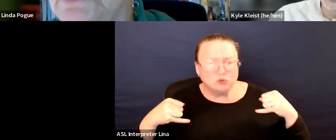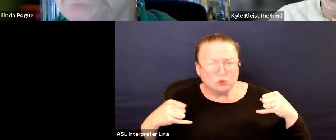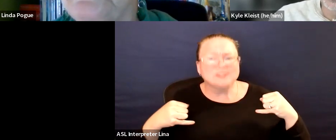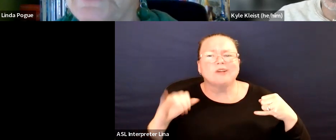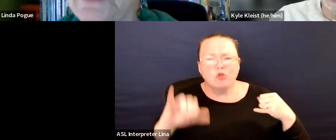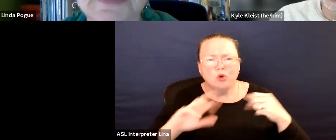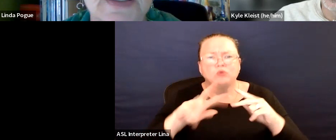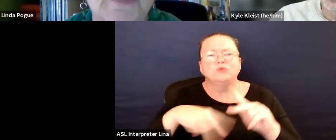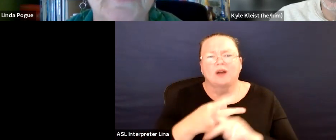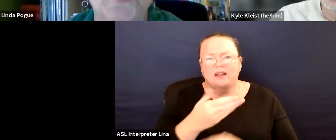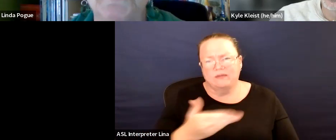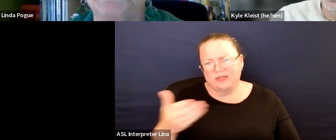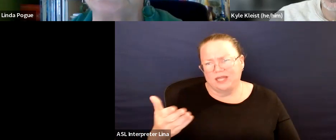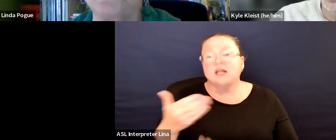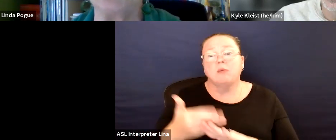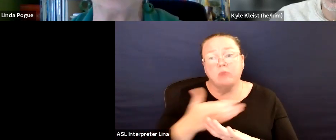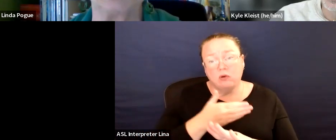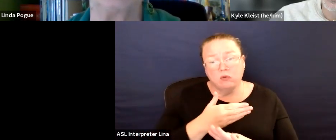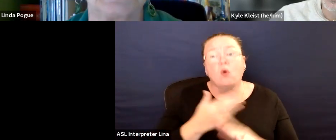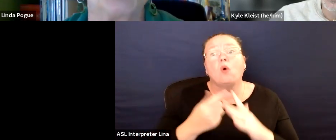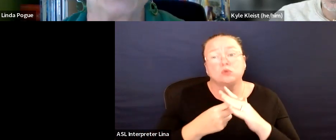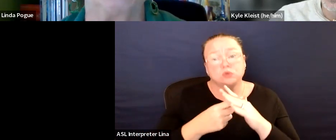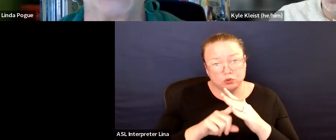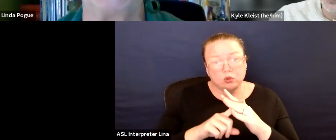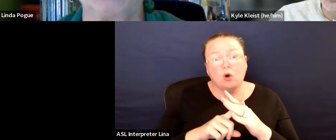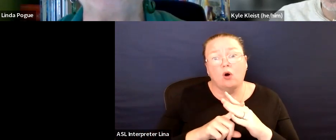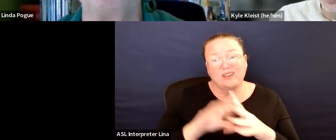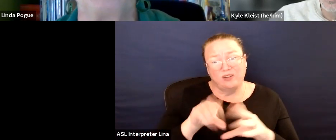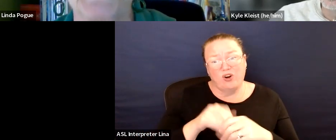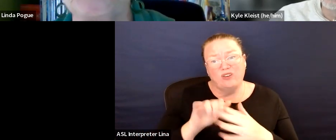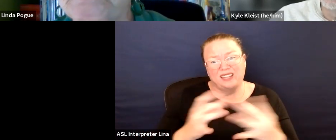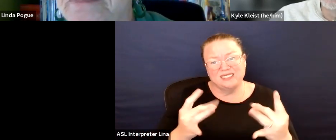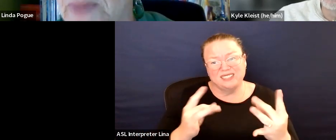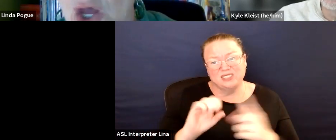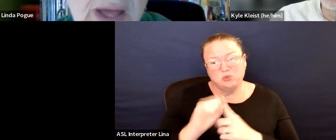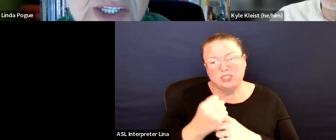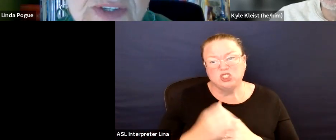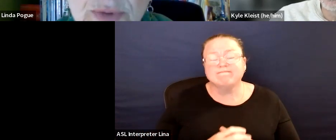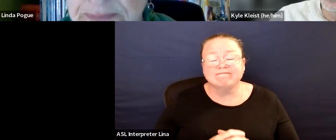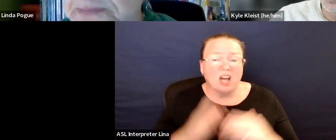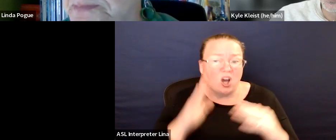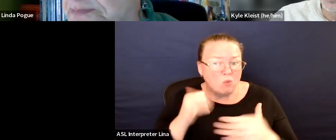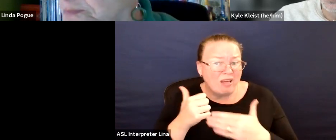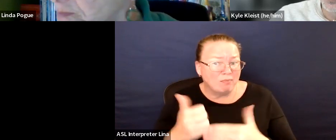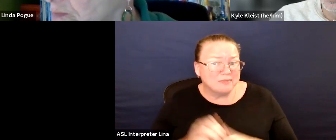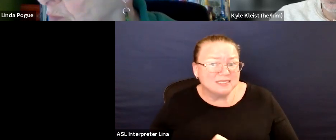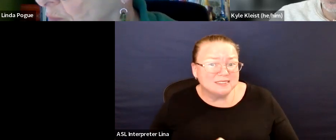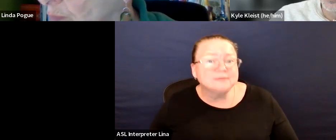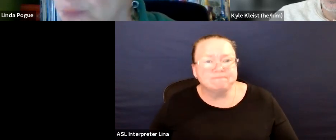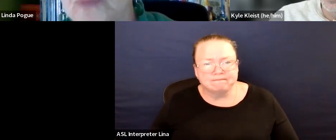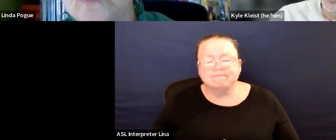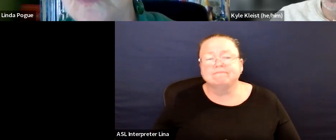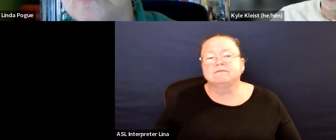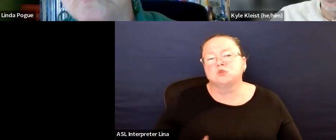those kinds of things before you've even started to get into that tricky situation. Yeah, I hope that's useful. Mhm. Okay, we have